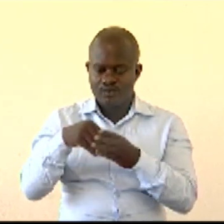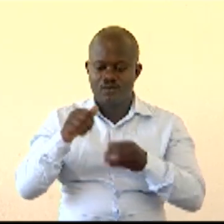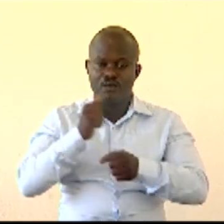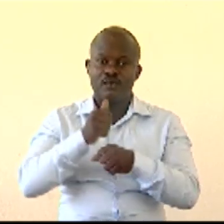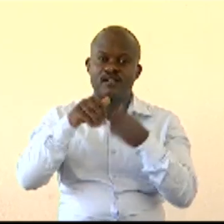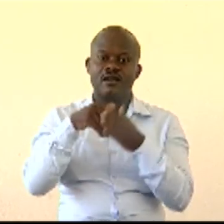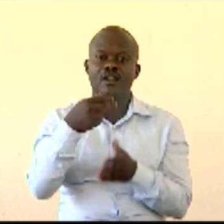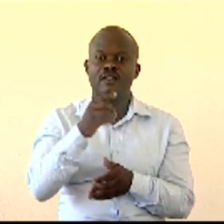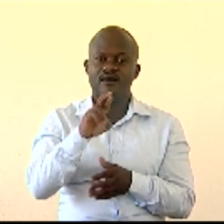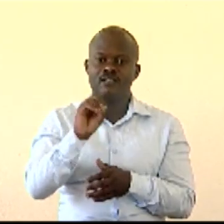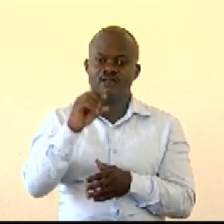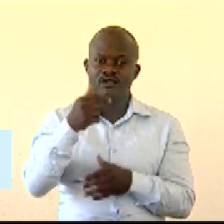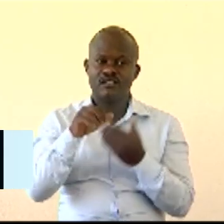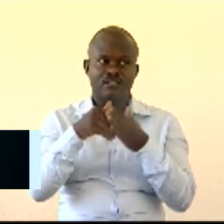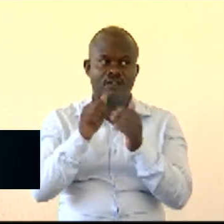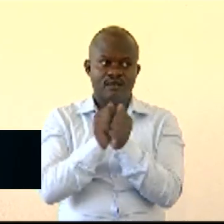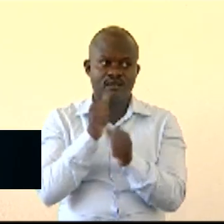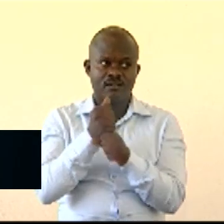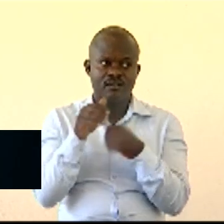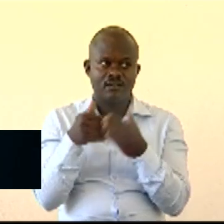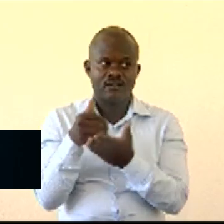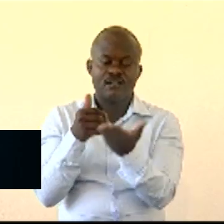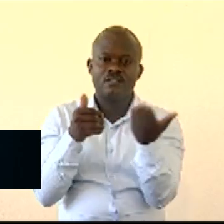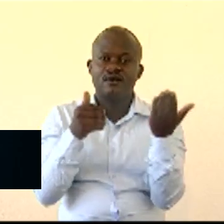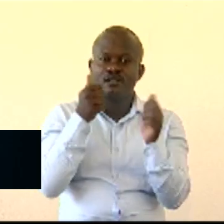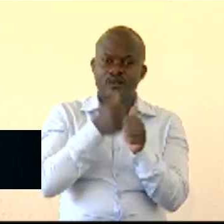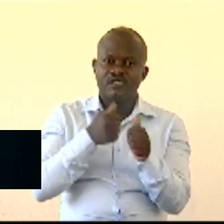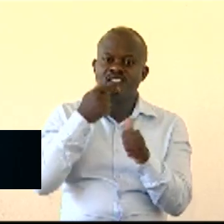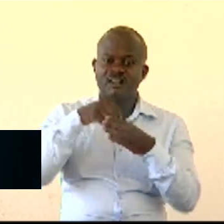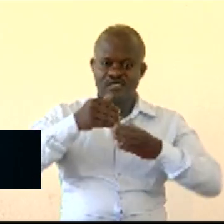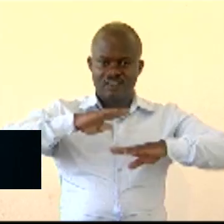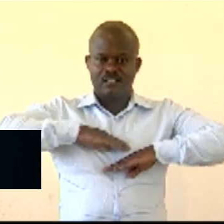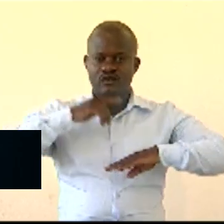hydrogen by reaction with HCl, which is enough to